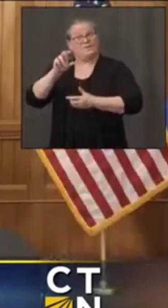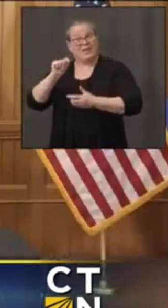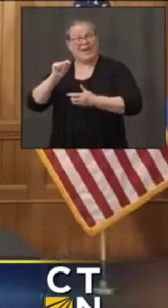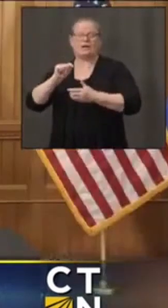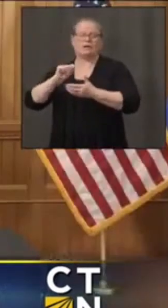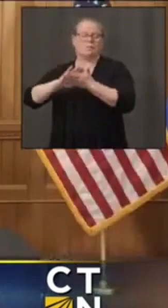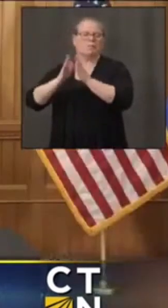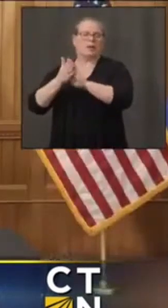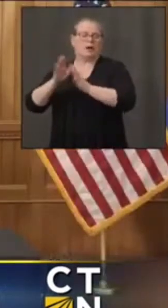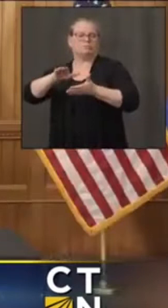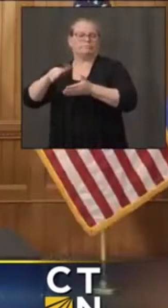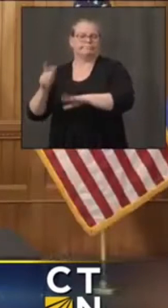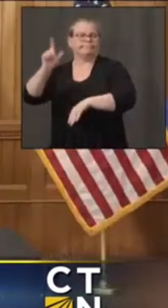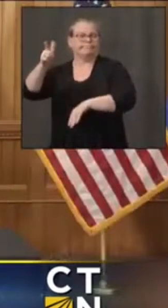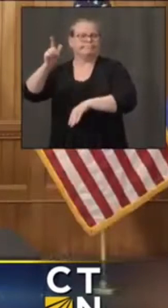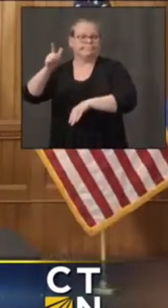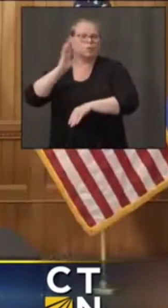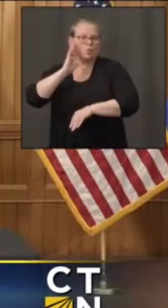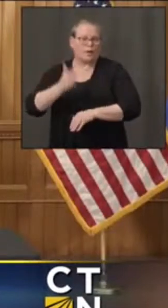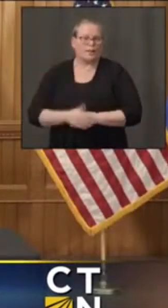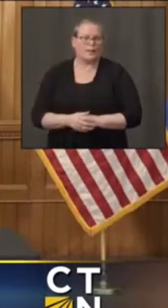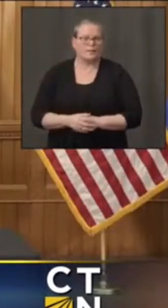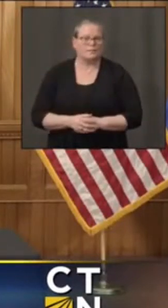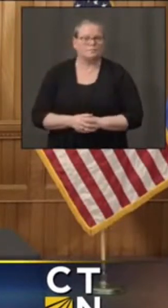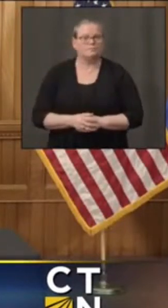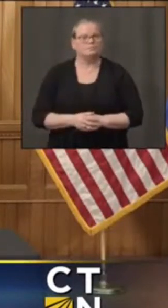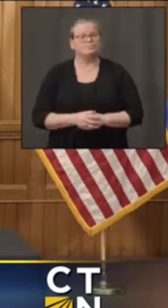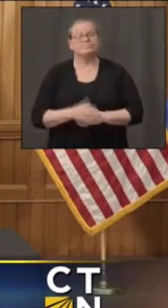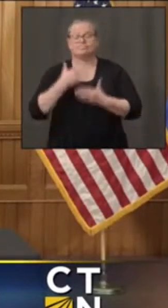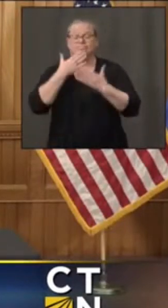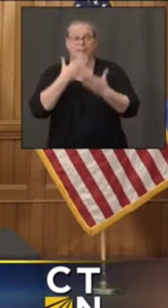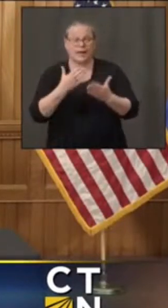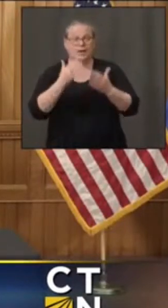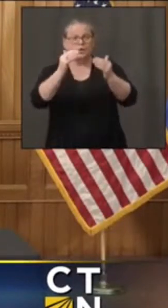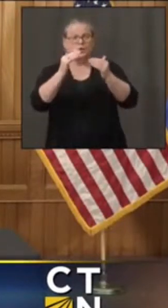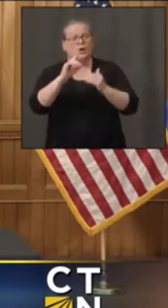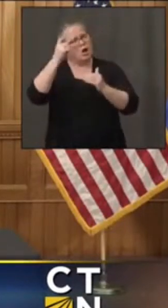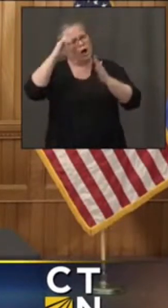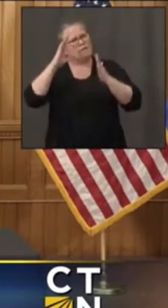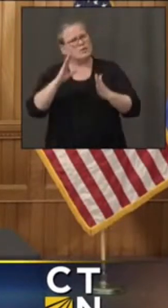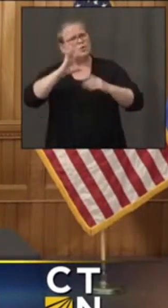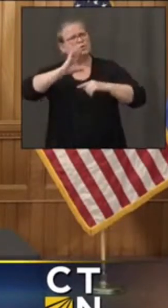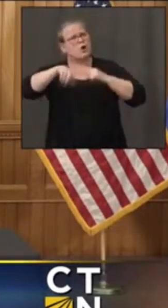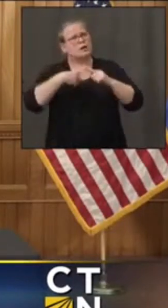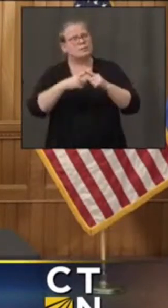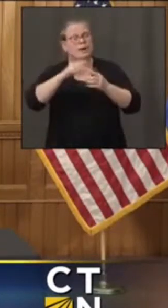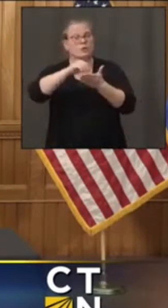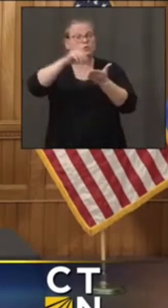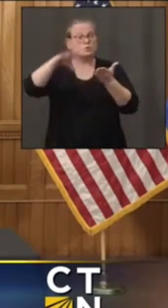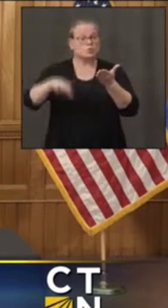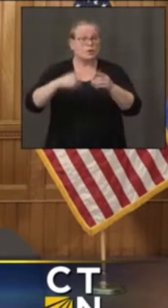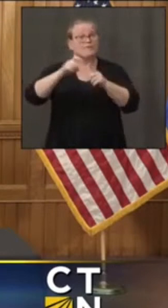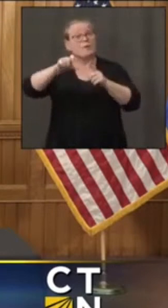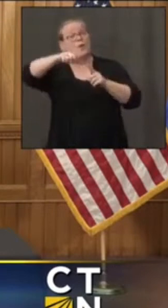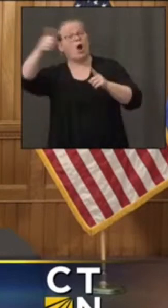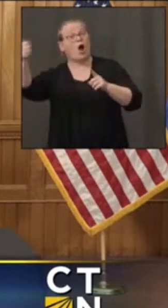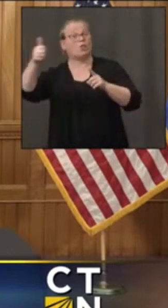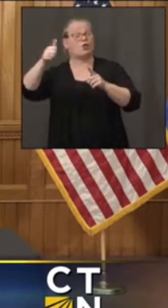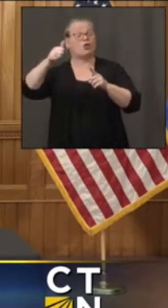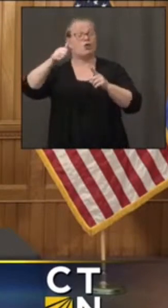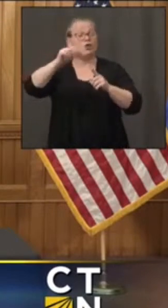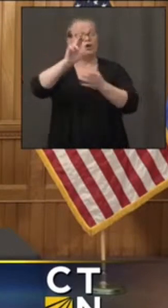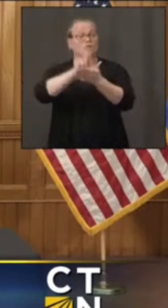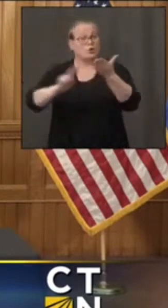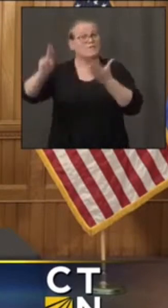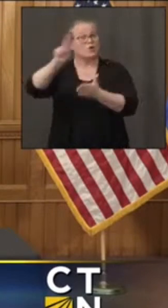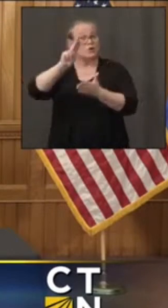last week about students returning home from universities all over the country for Thanksgiving. And what complicates the